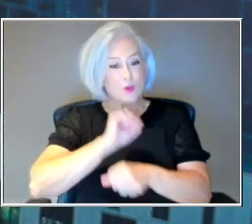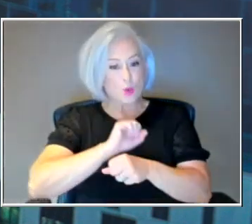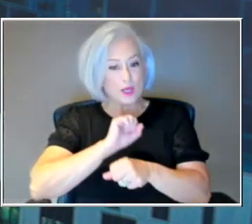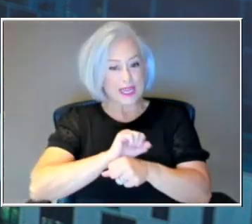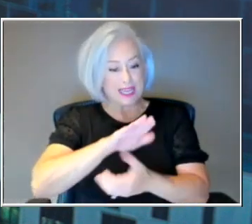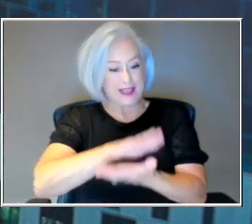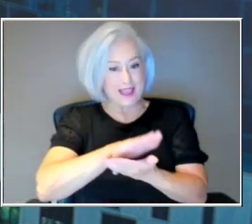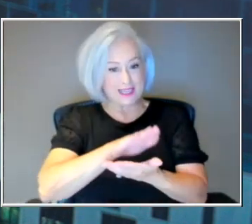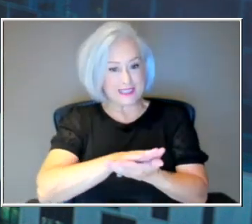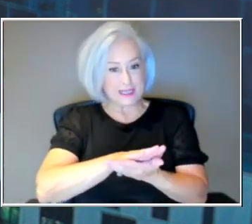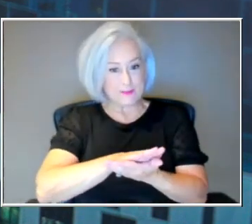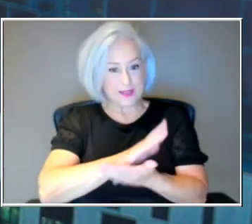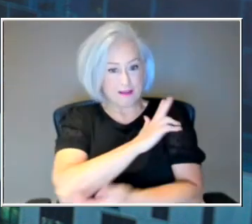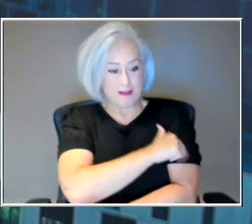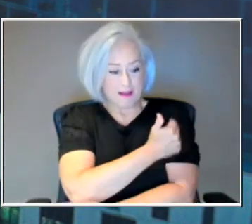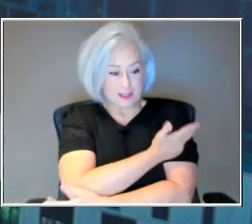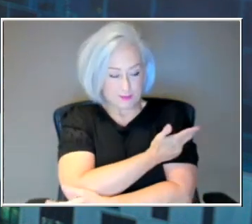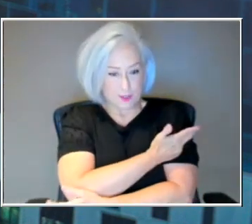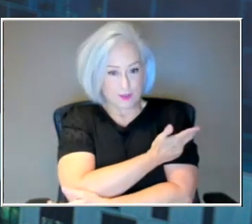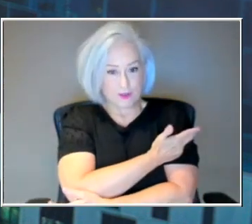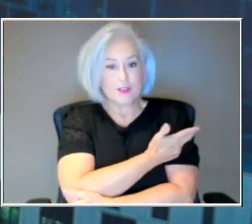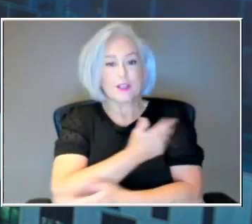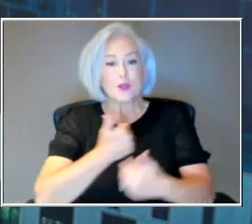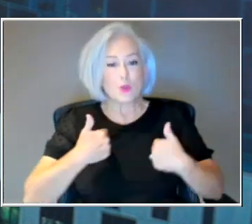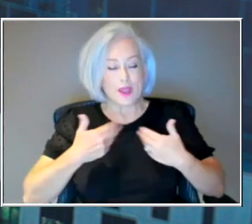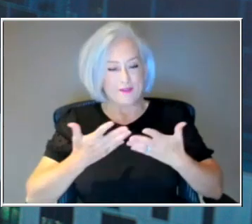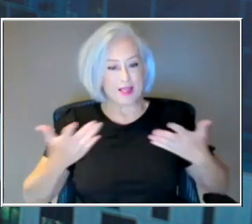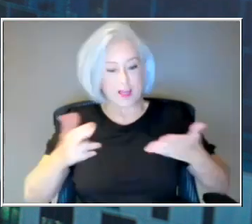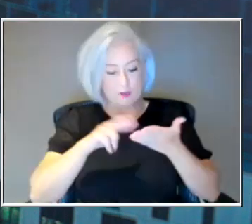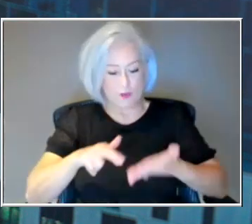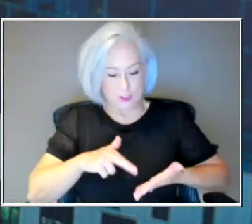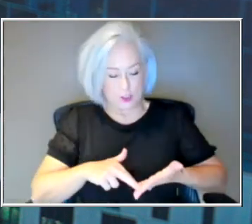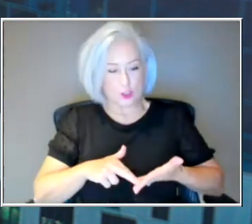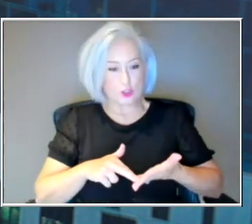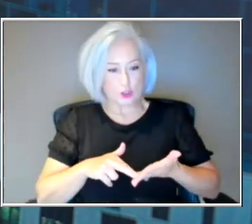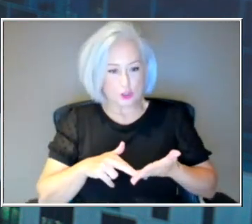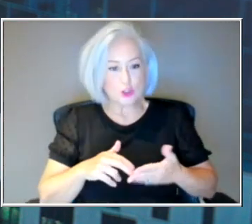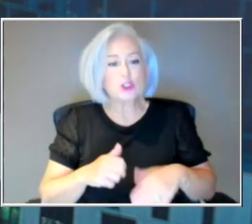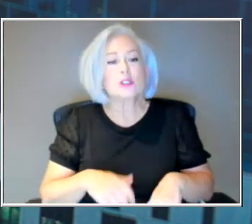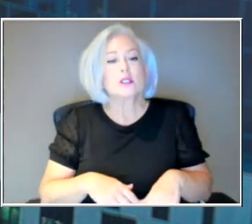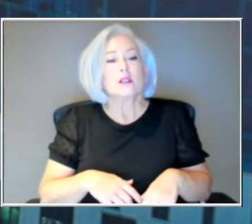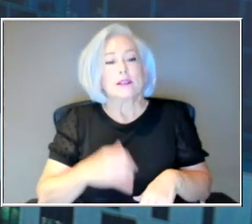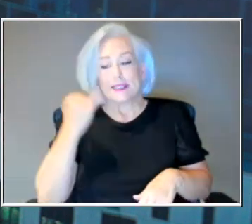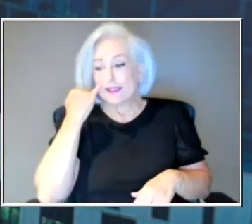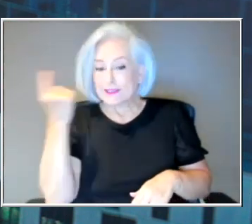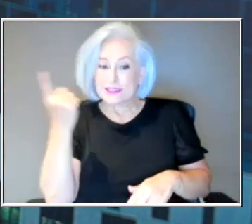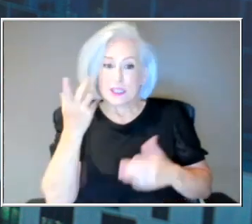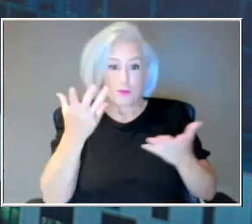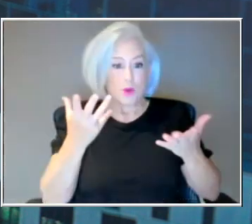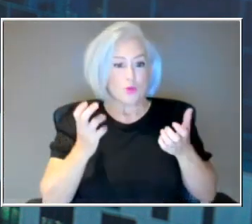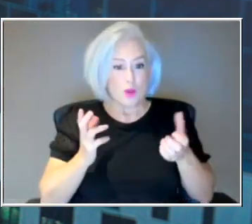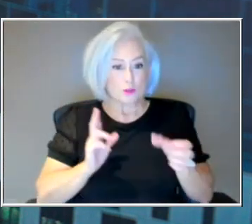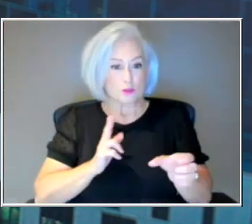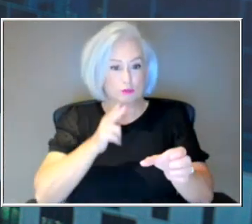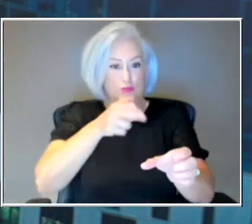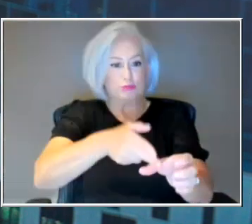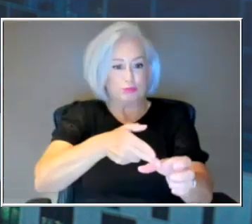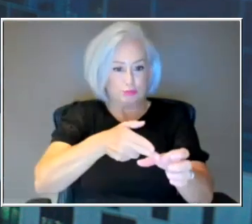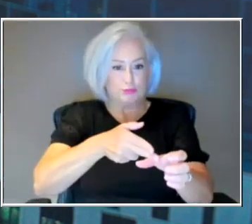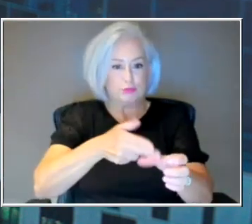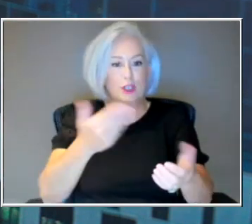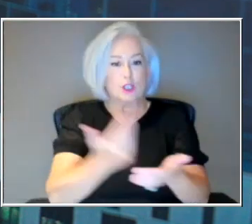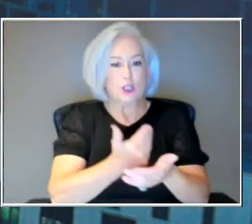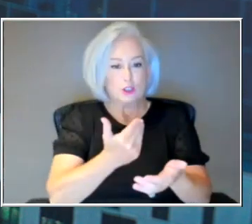presence. And so if patients are interested in getting plugged into the newest trials or